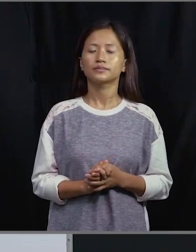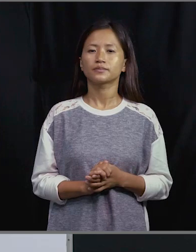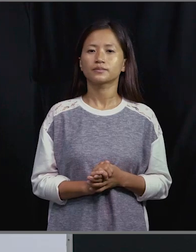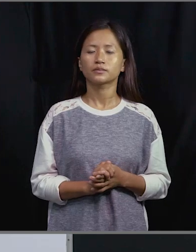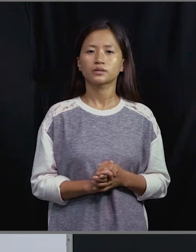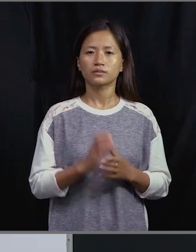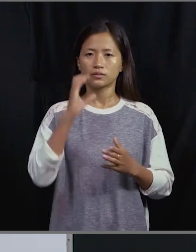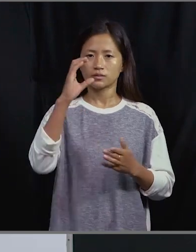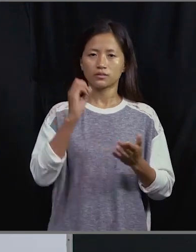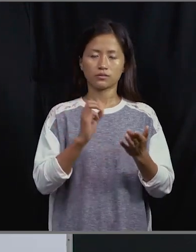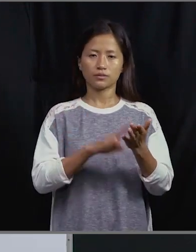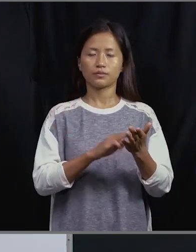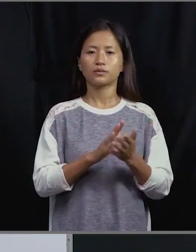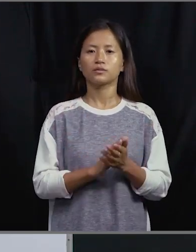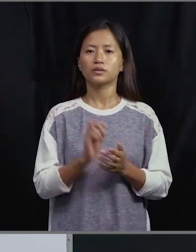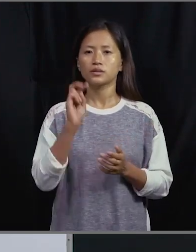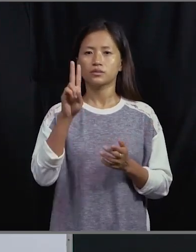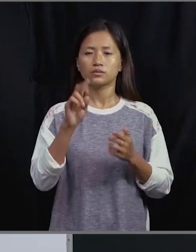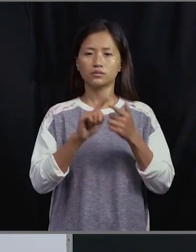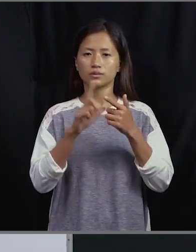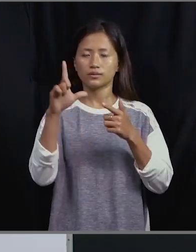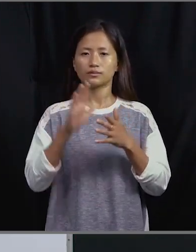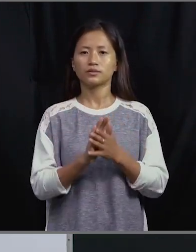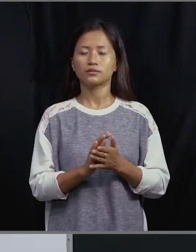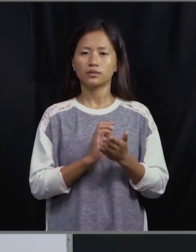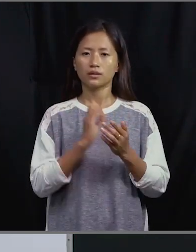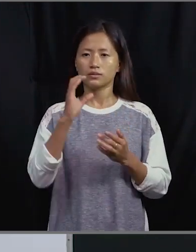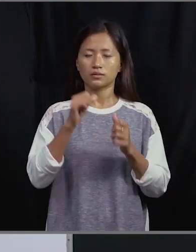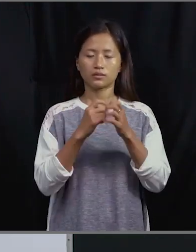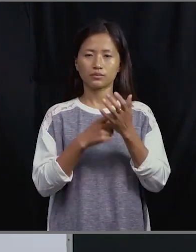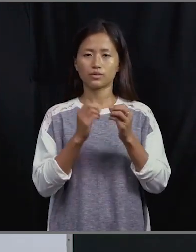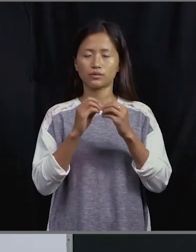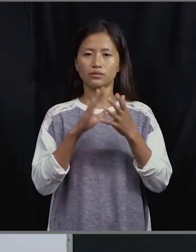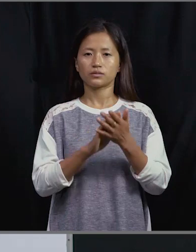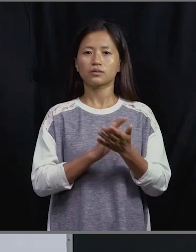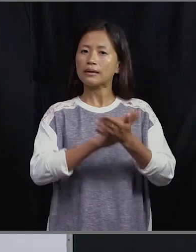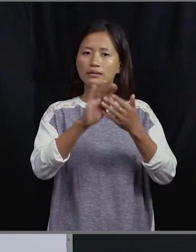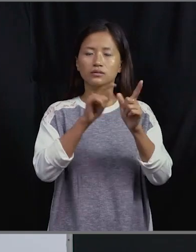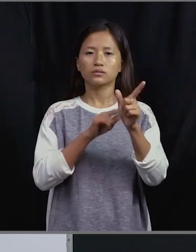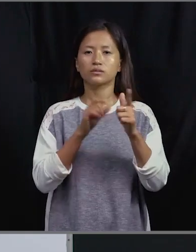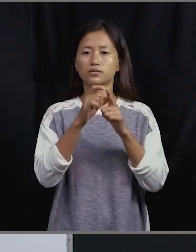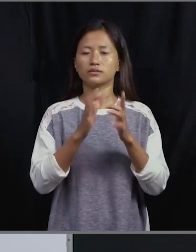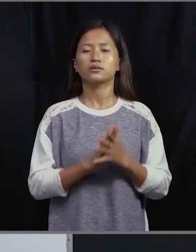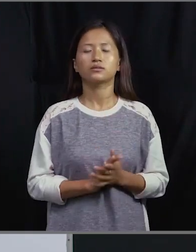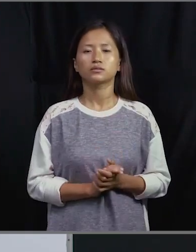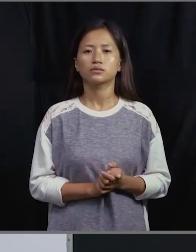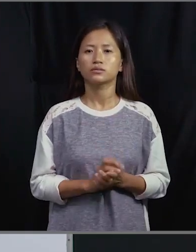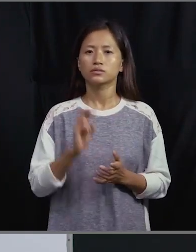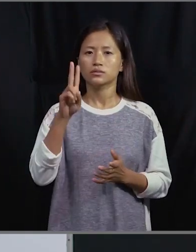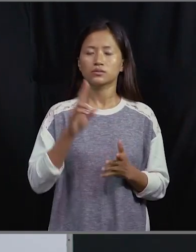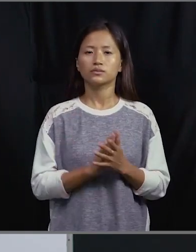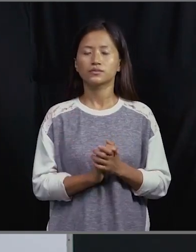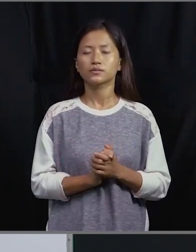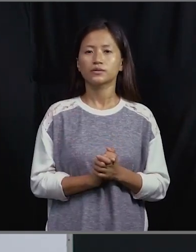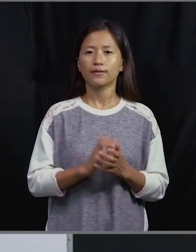Now in this compound, we have 2 elements, carbon and hydrogen. So we write this 2 here. Then in the